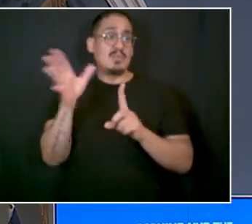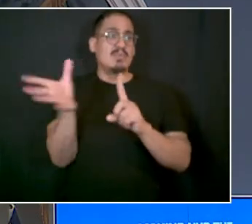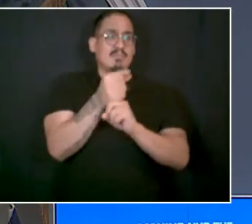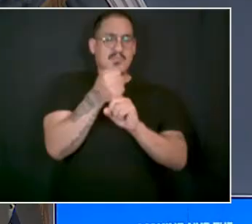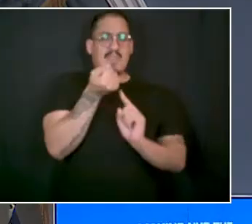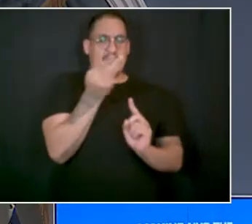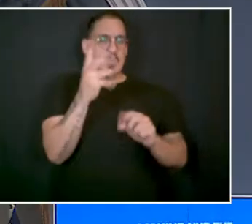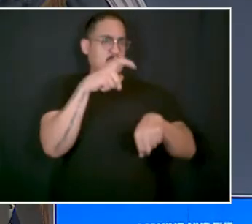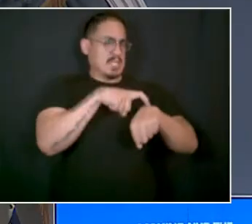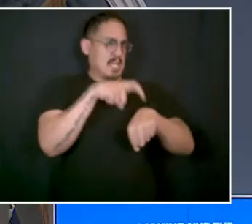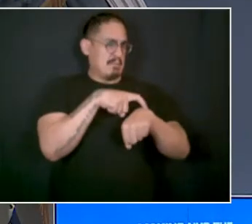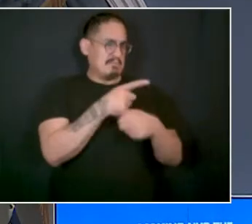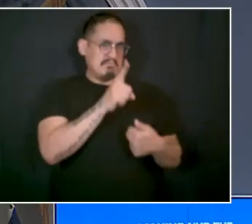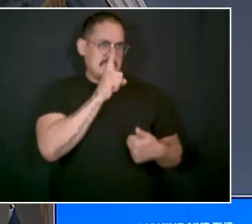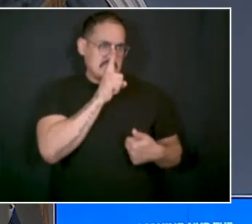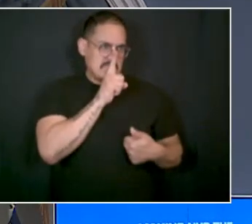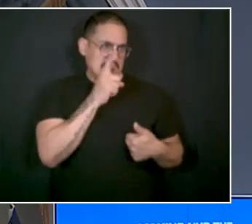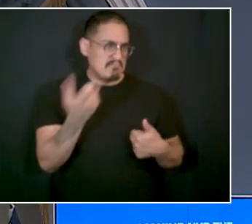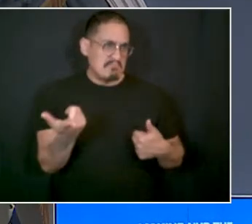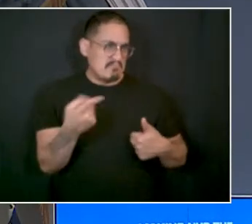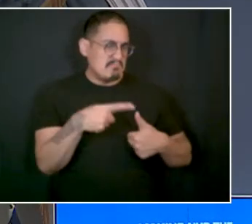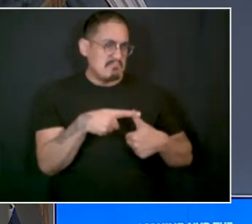was,